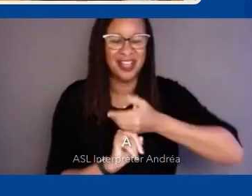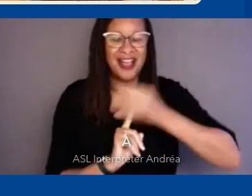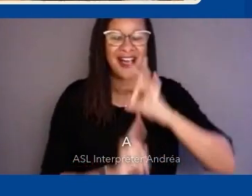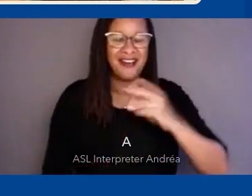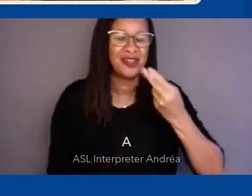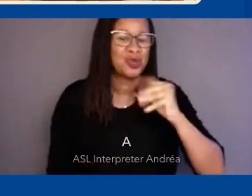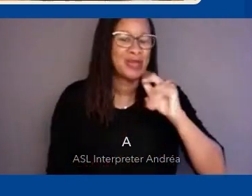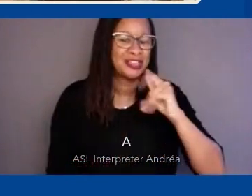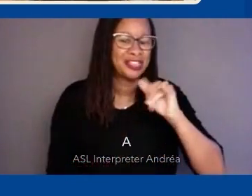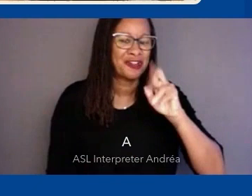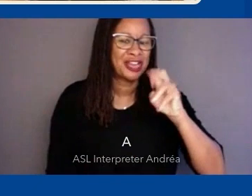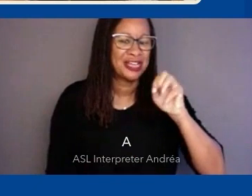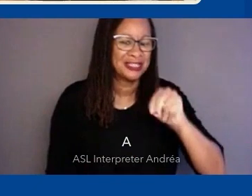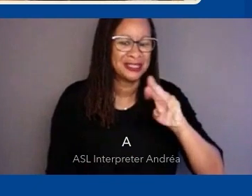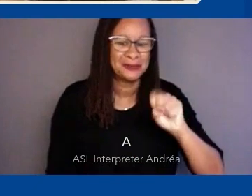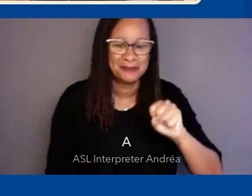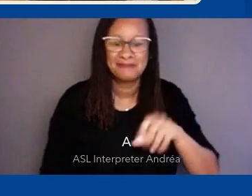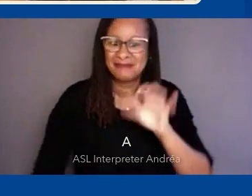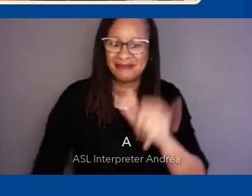yeah, really on point.